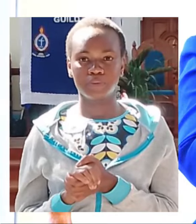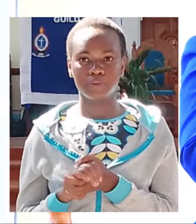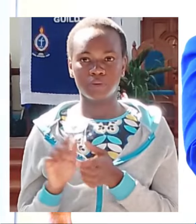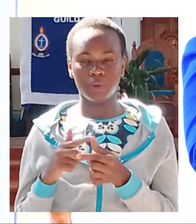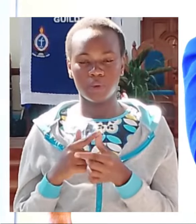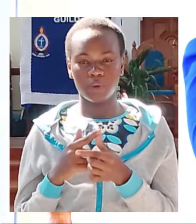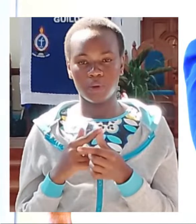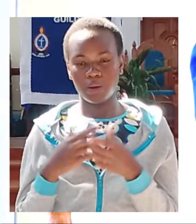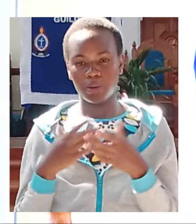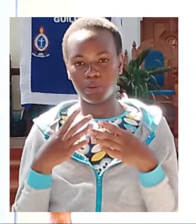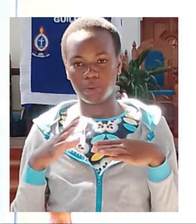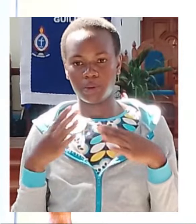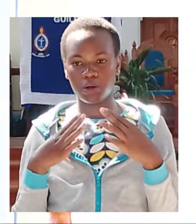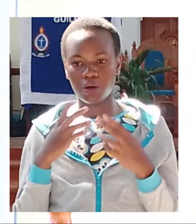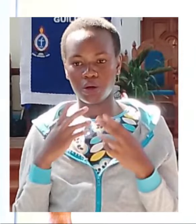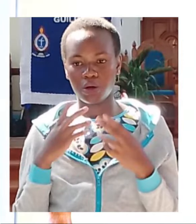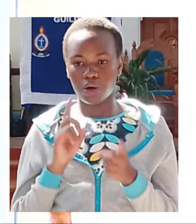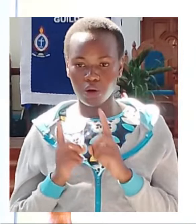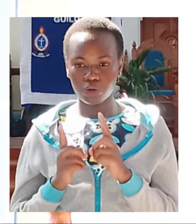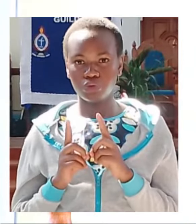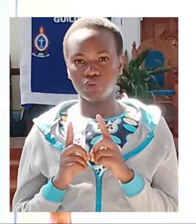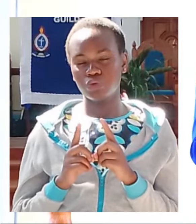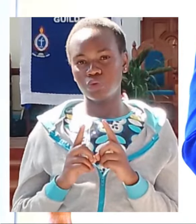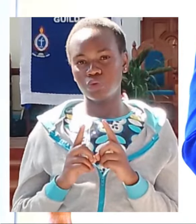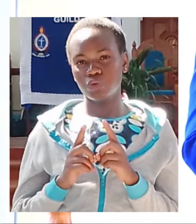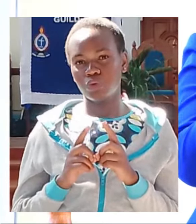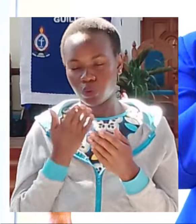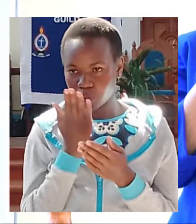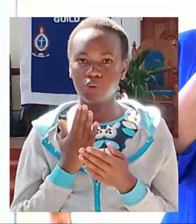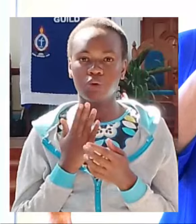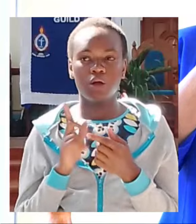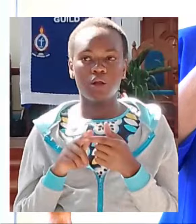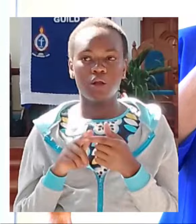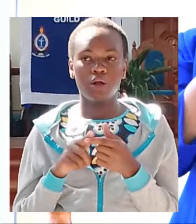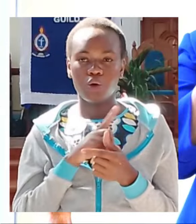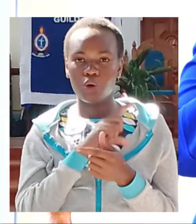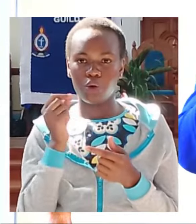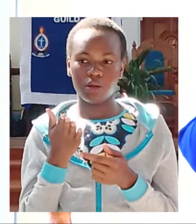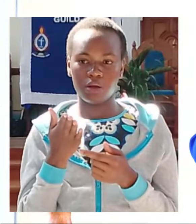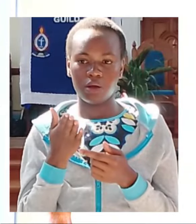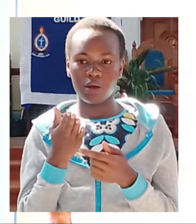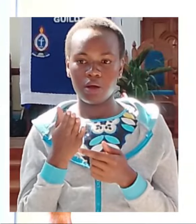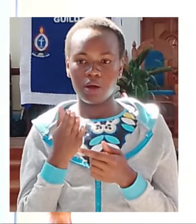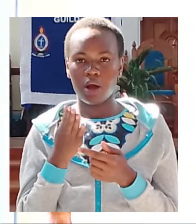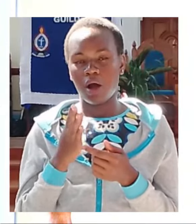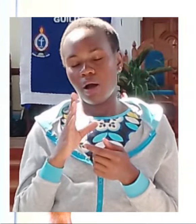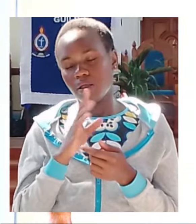Kuna wale ambao wamekimbilia kwa waganga. Kuna wale ambao wameenda kwa ile miungu ya mababu